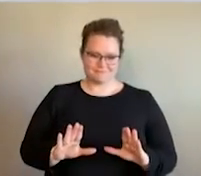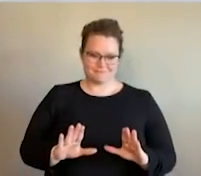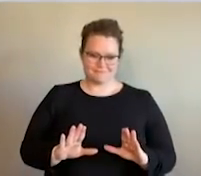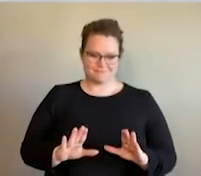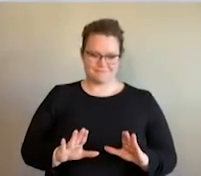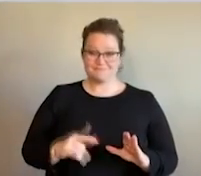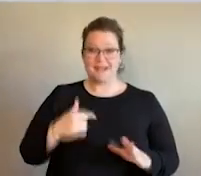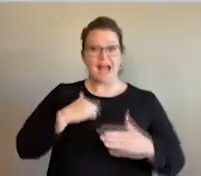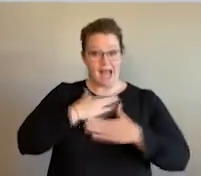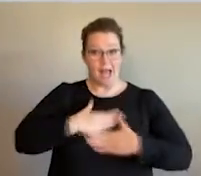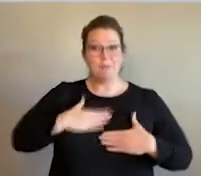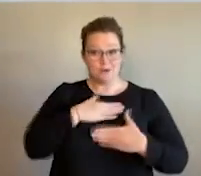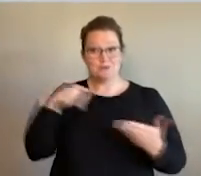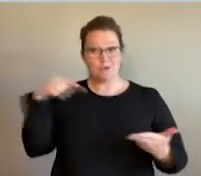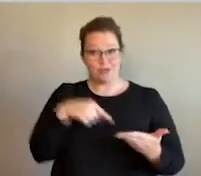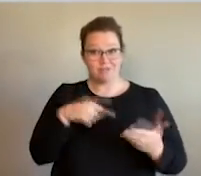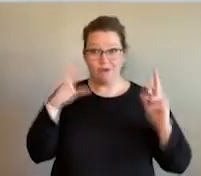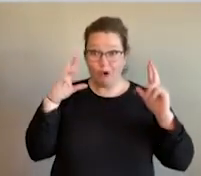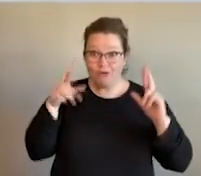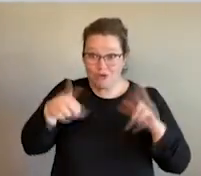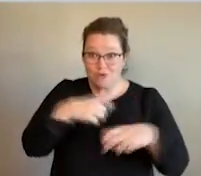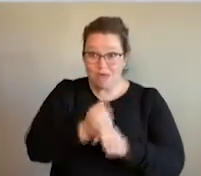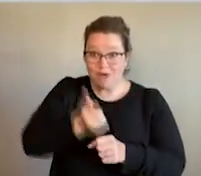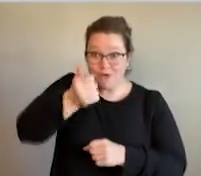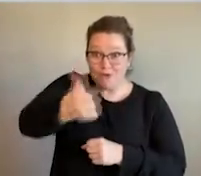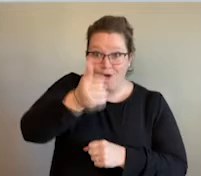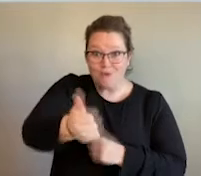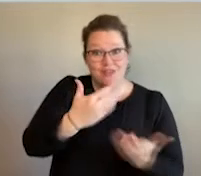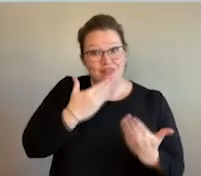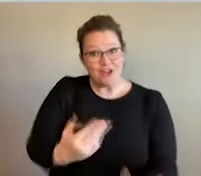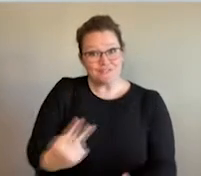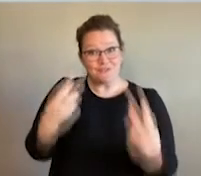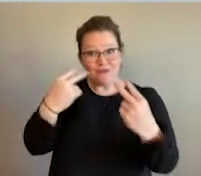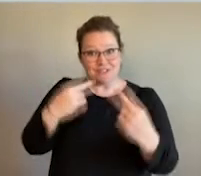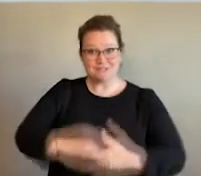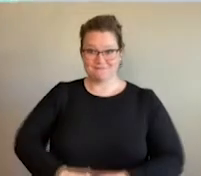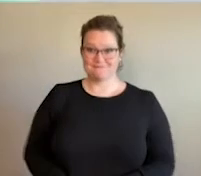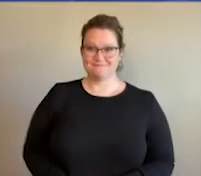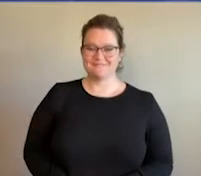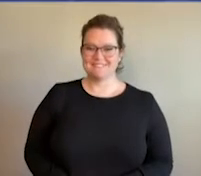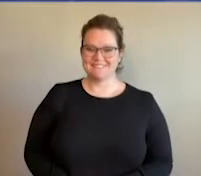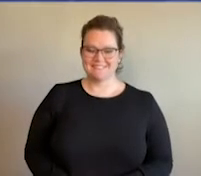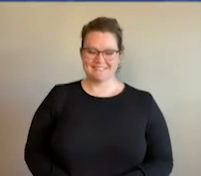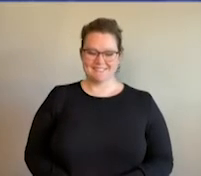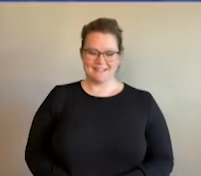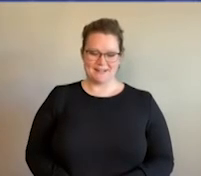I'm going to enjoy the rest of this. Hopefully you build your own. Thank you for joining me.